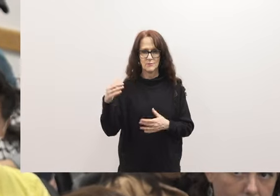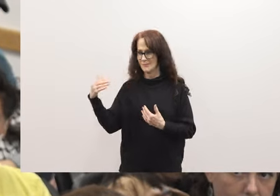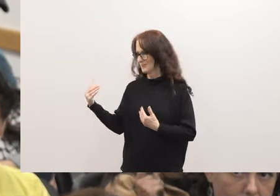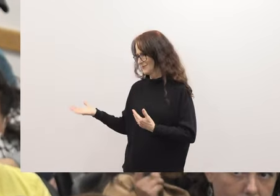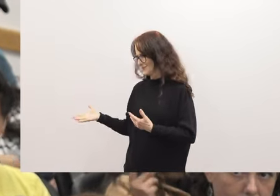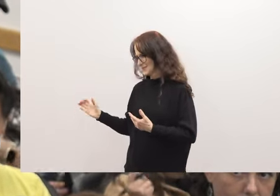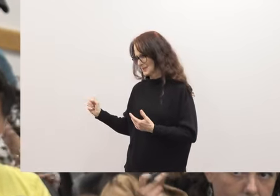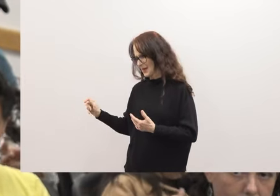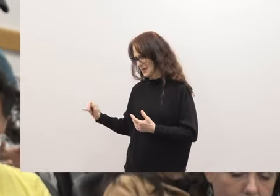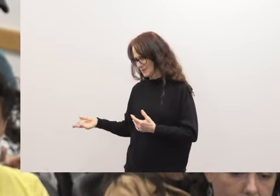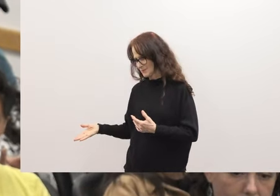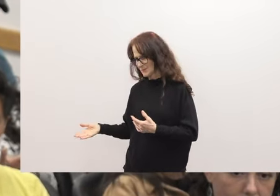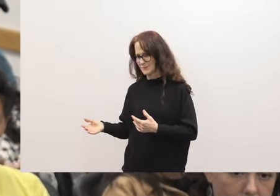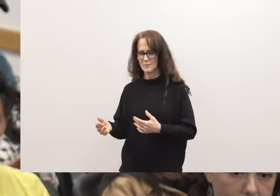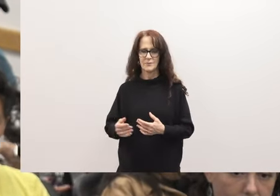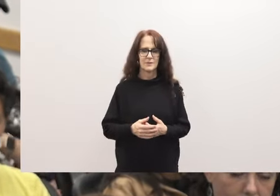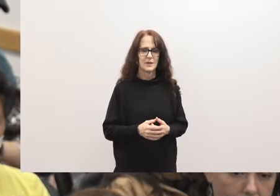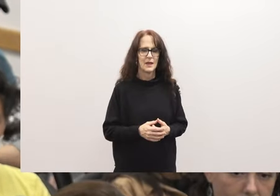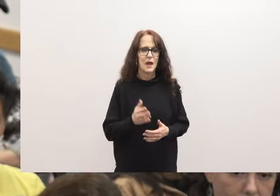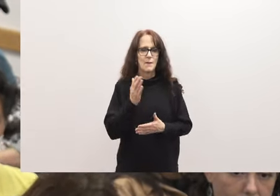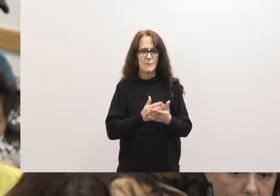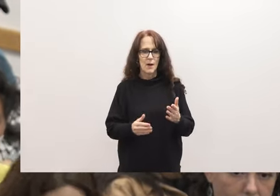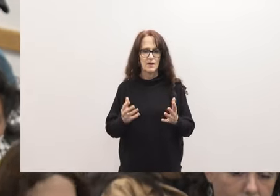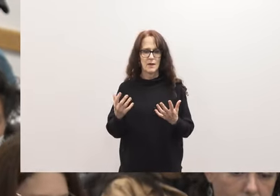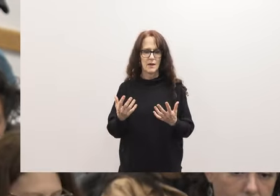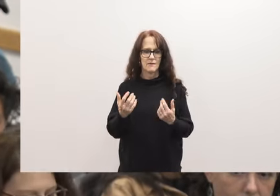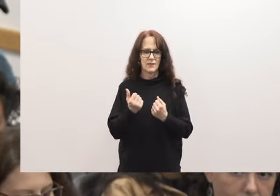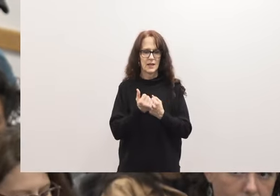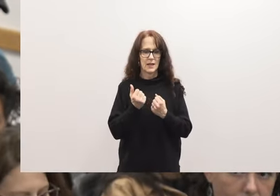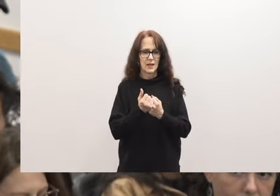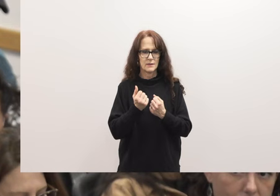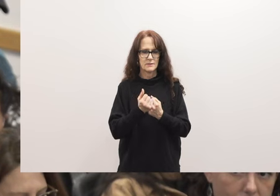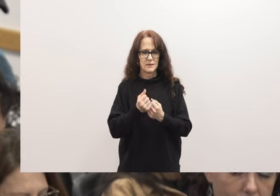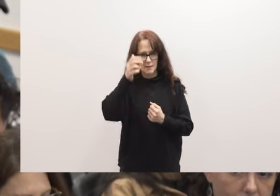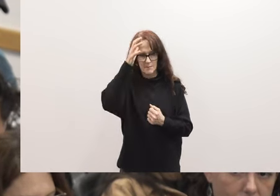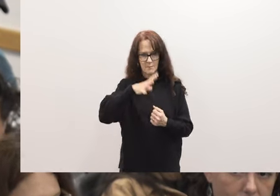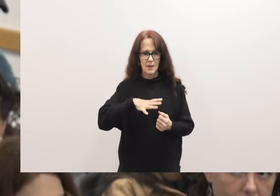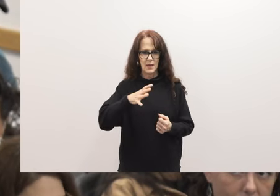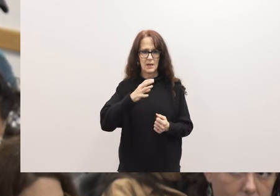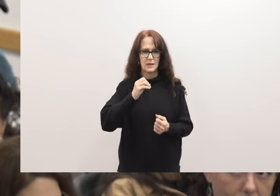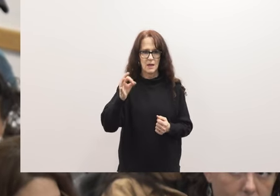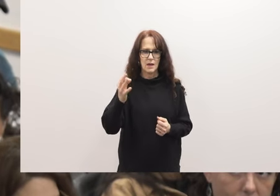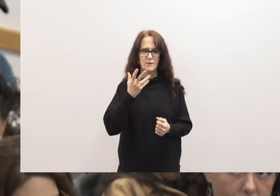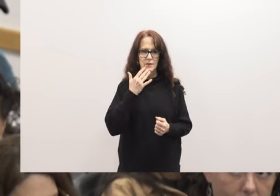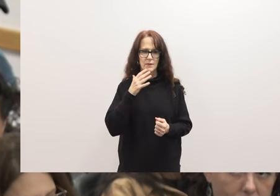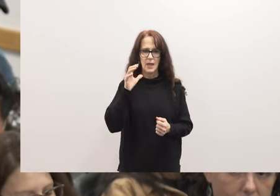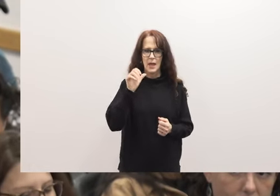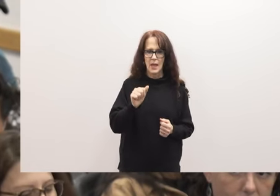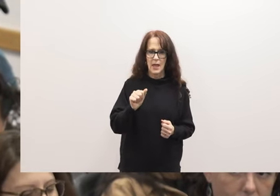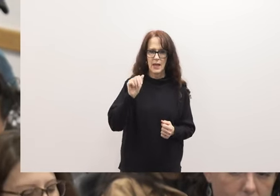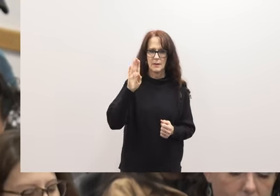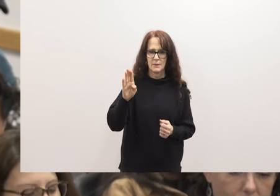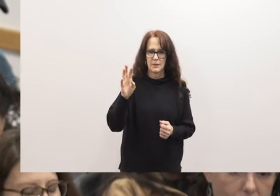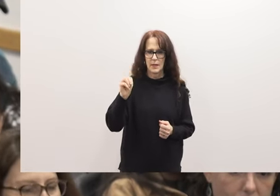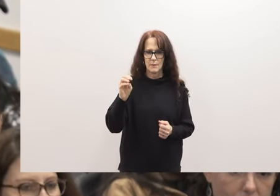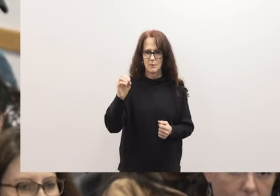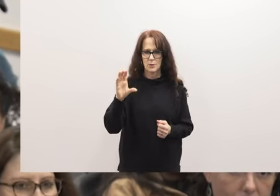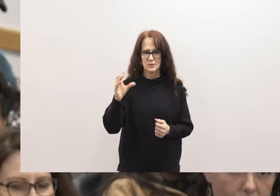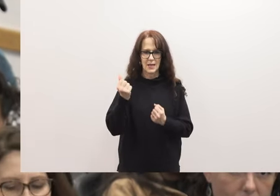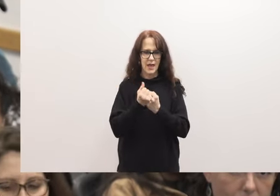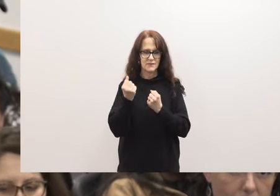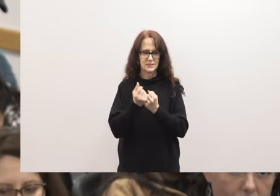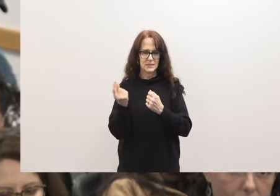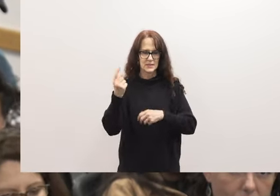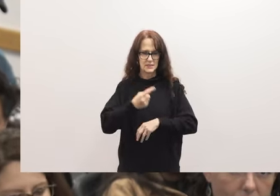to me. As part of the Alliance of Boys and Men of Color, or ABMOC's Advocacy Day, we